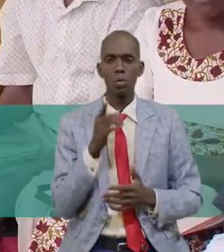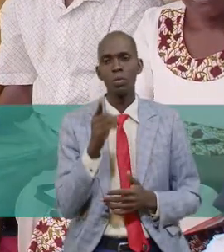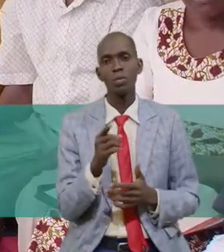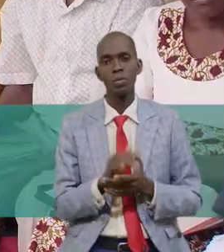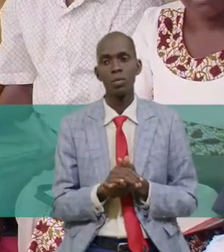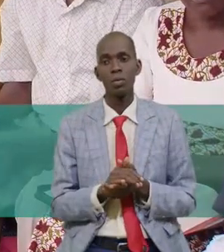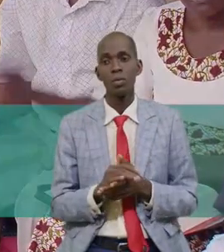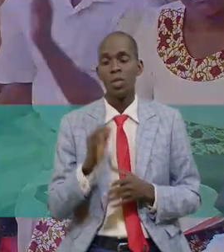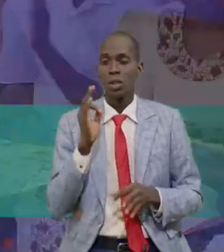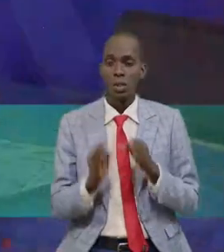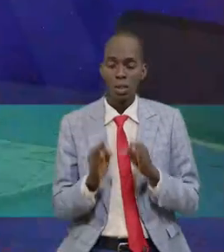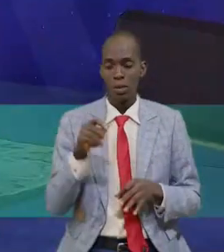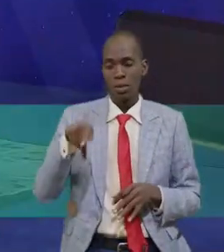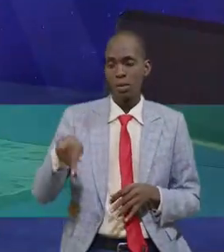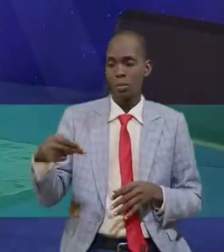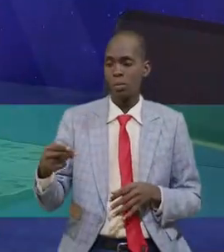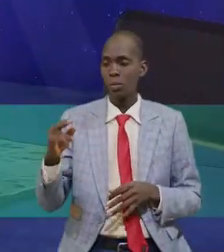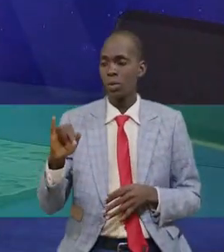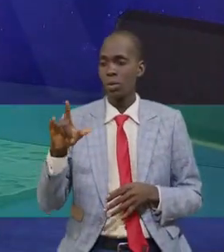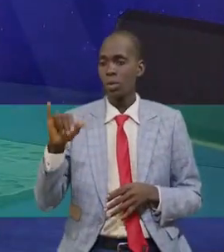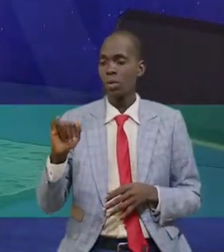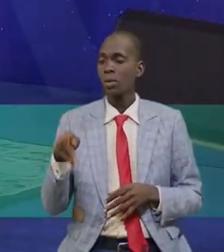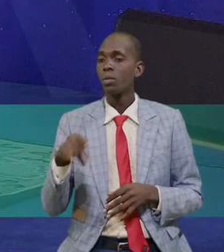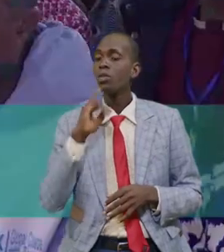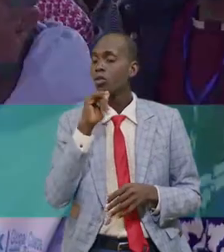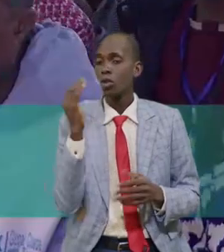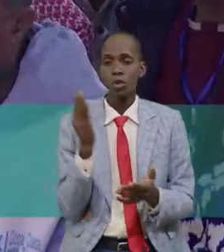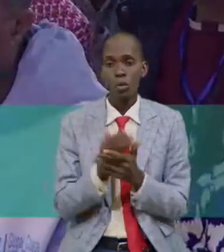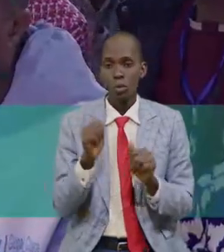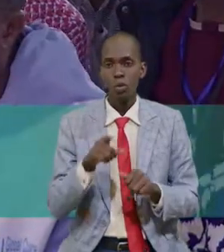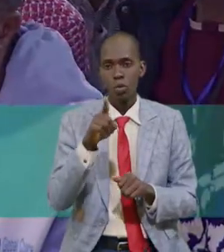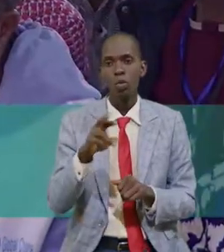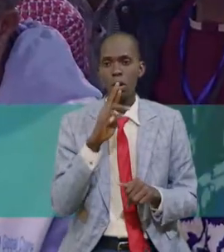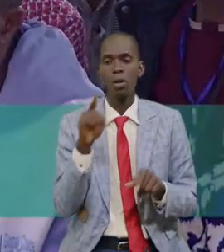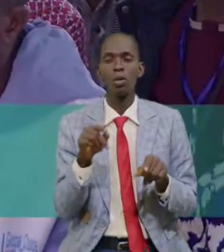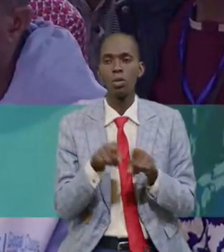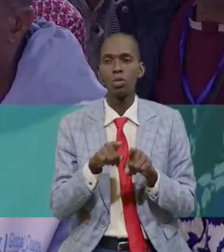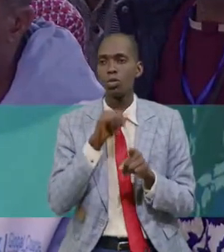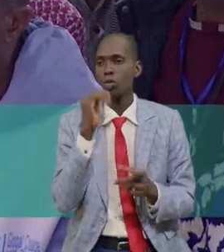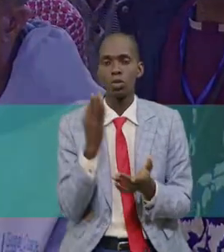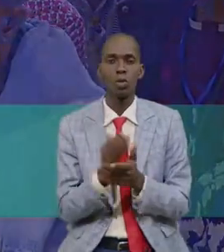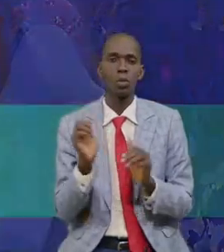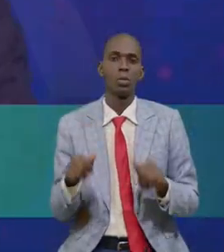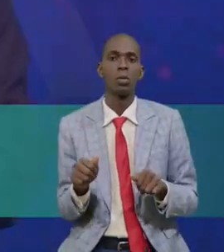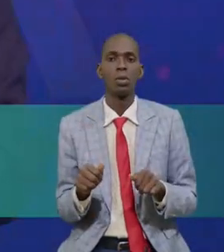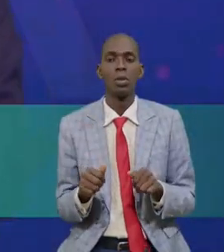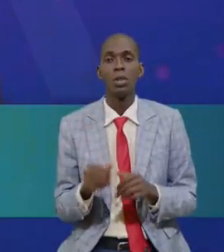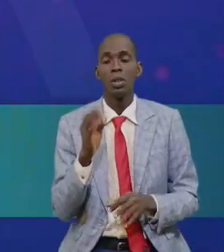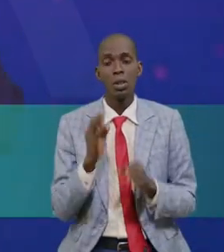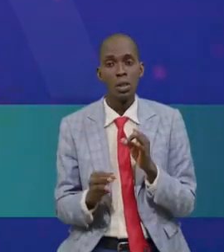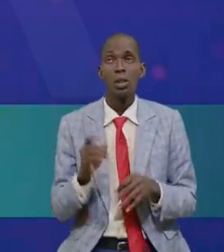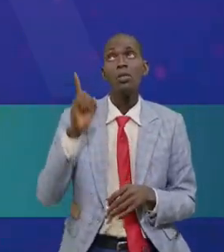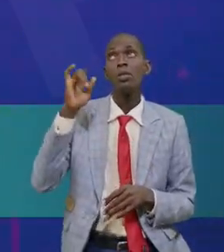is unstoppable, you are unstoppable. Yeah. If he is the one that started the faith in